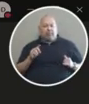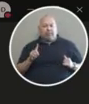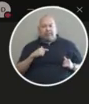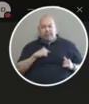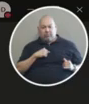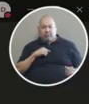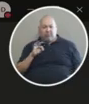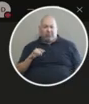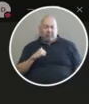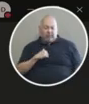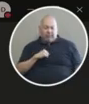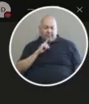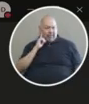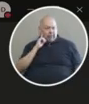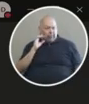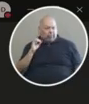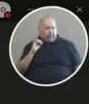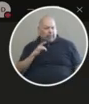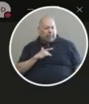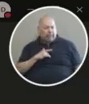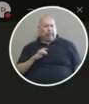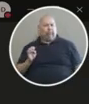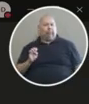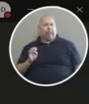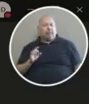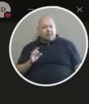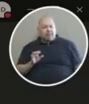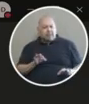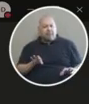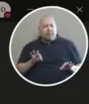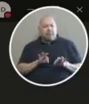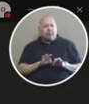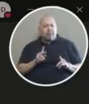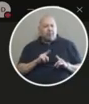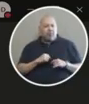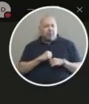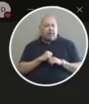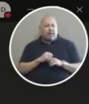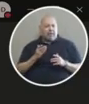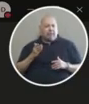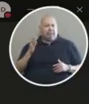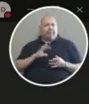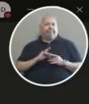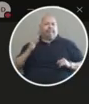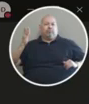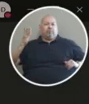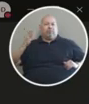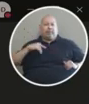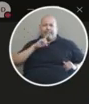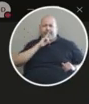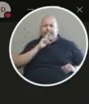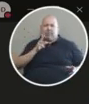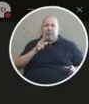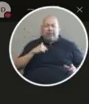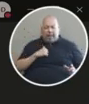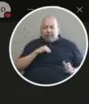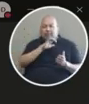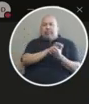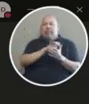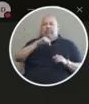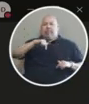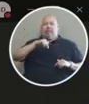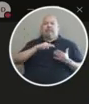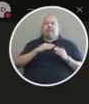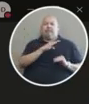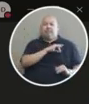was off. I didn't hear any sense of urgency on the part of people making presentations. I believe that the